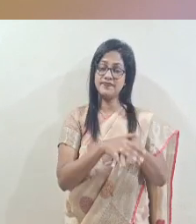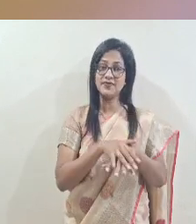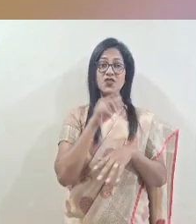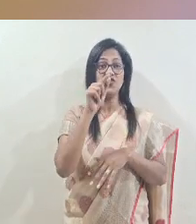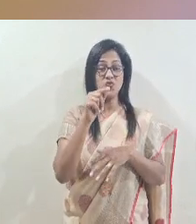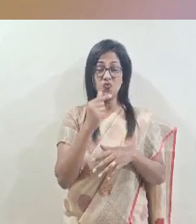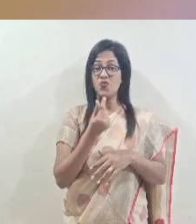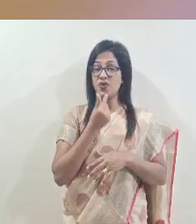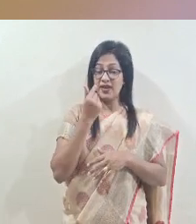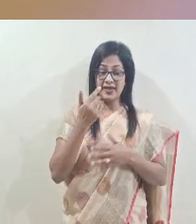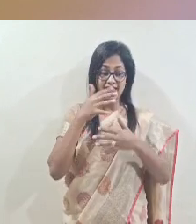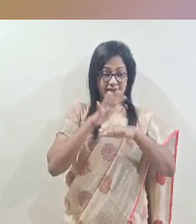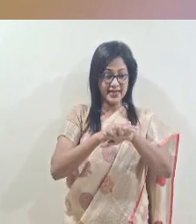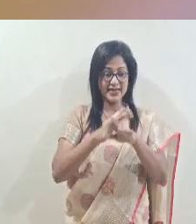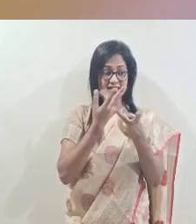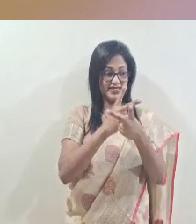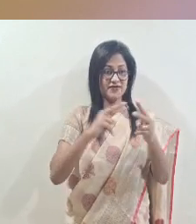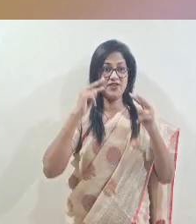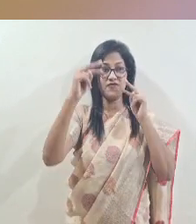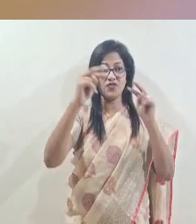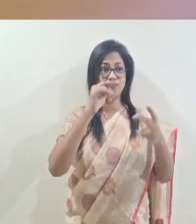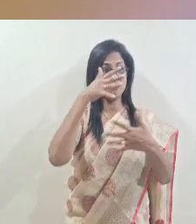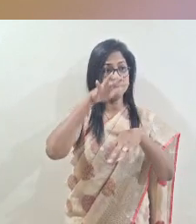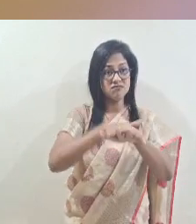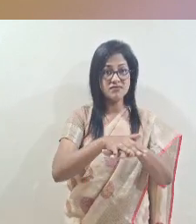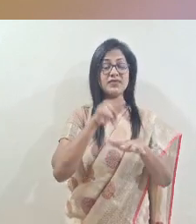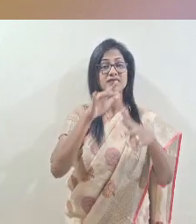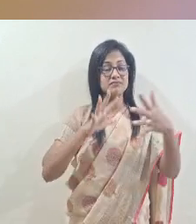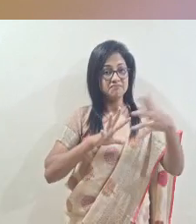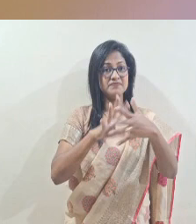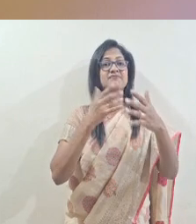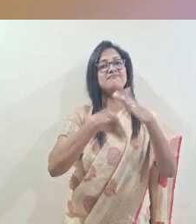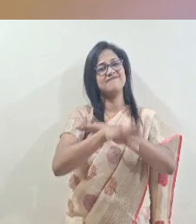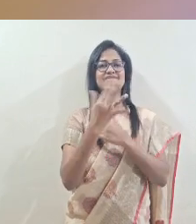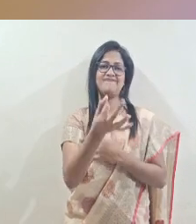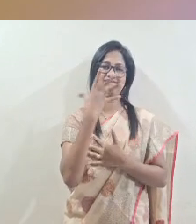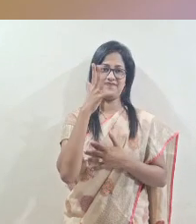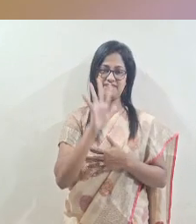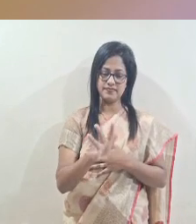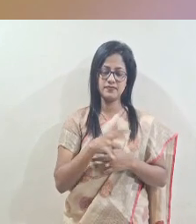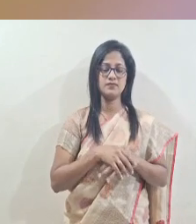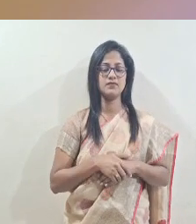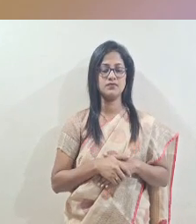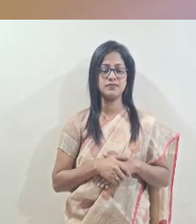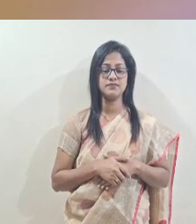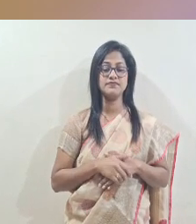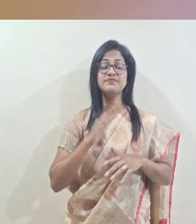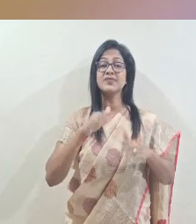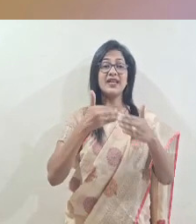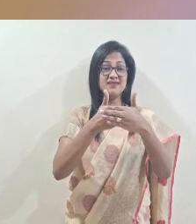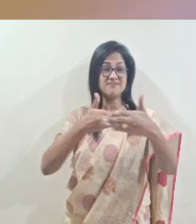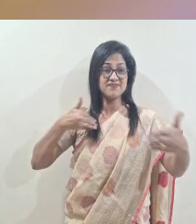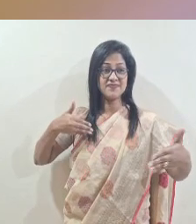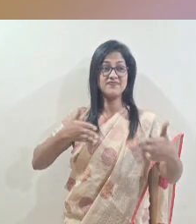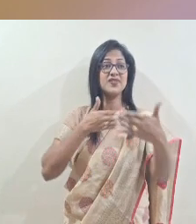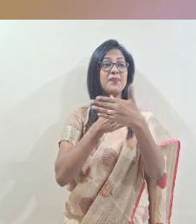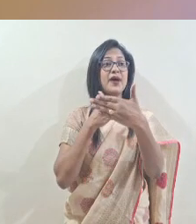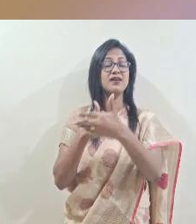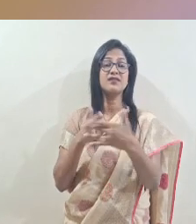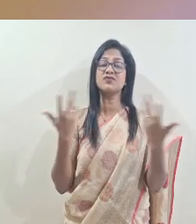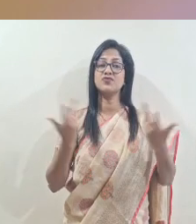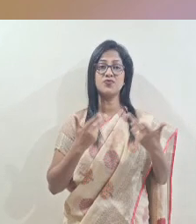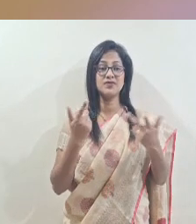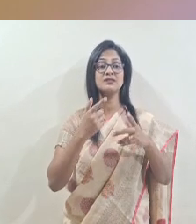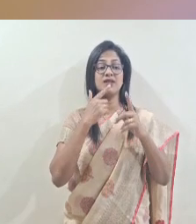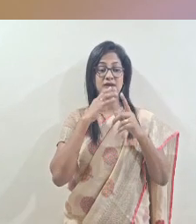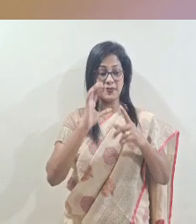you integrate the different dimensions that comprise resilience? Then, what are the gaps and barriers? There are